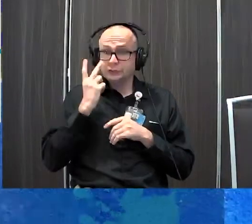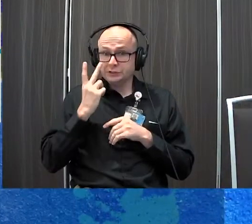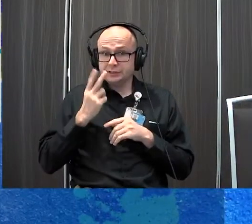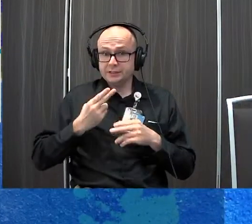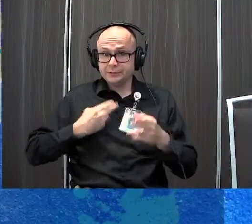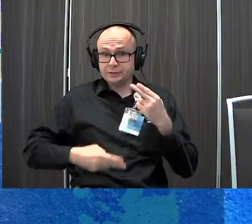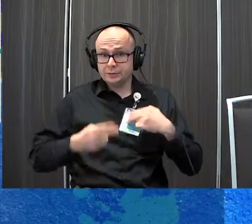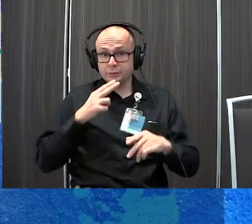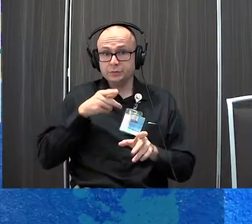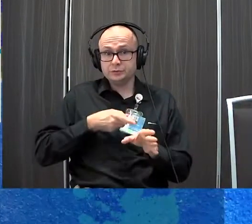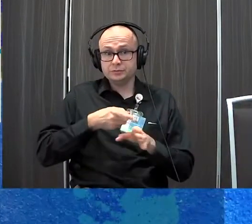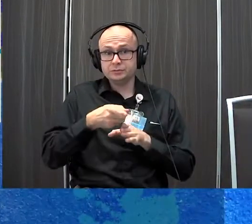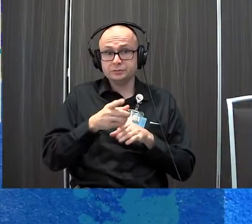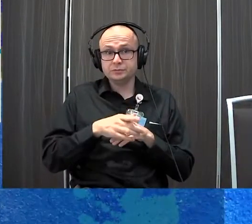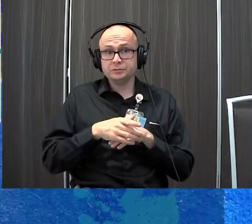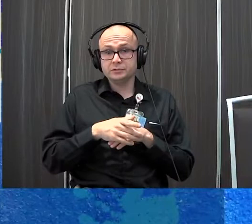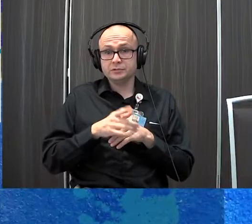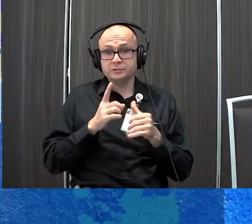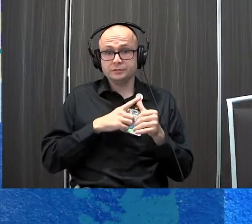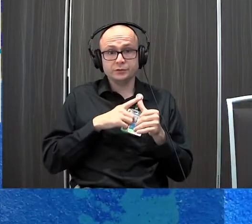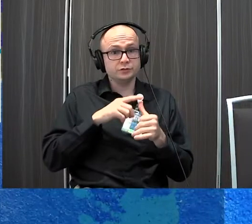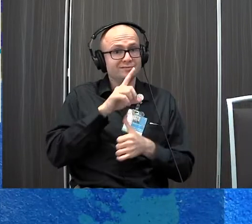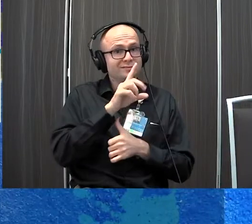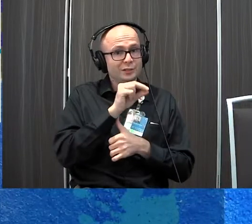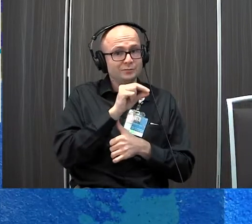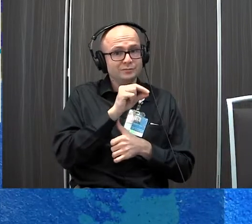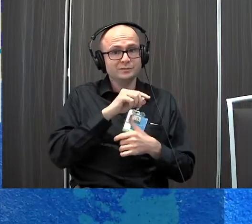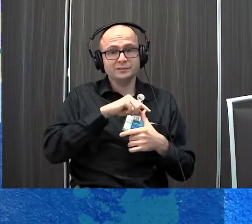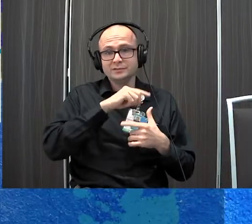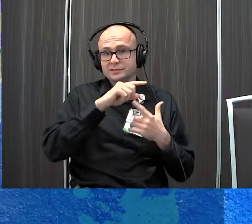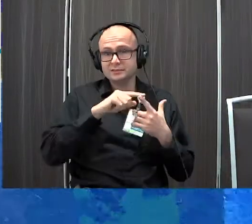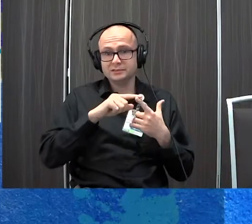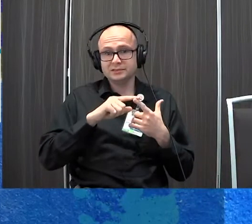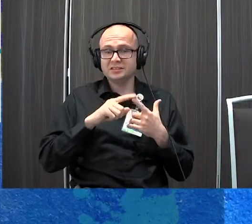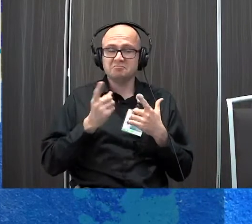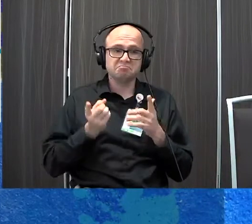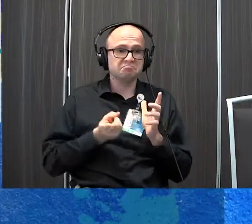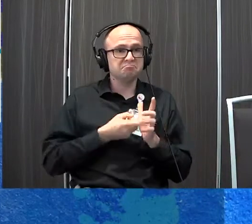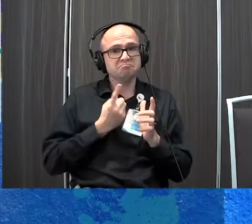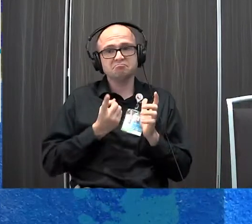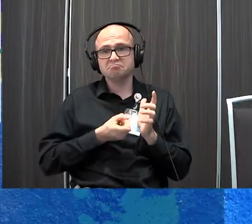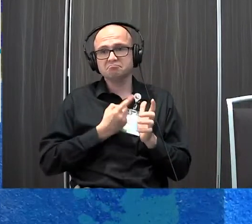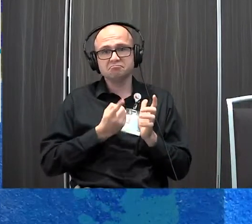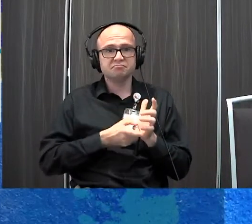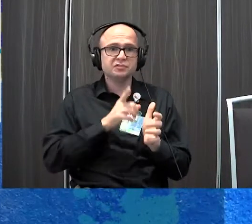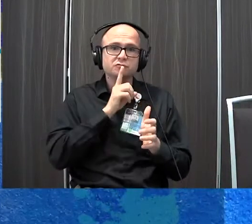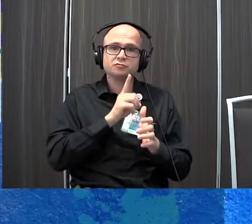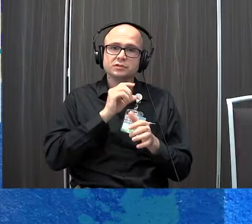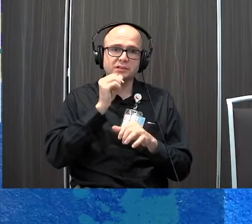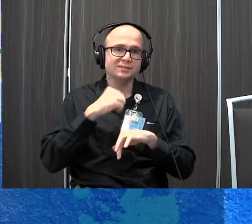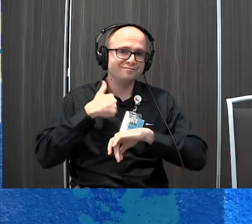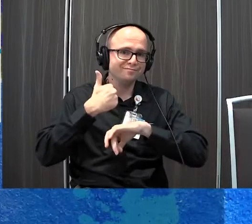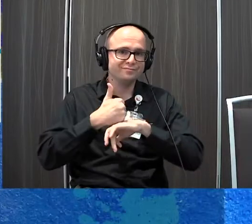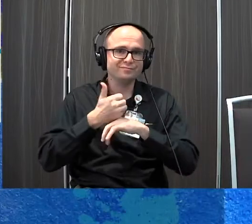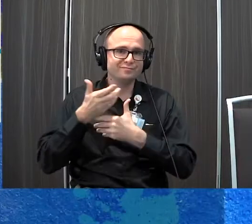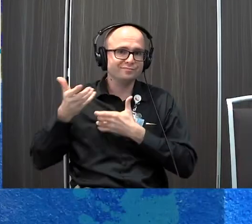endocrine specialist? The first answer is no. Second answer is once or twice, but really no established